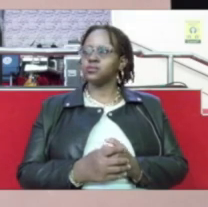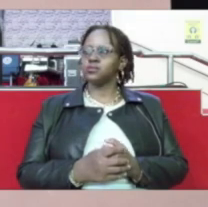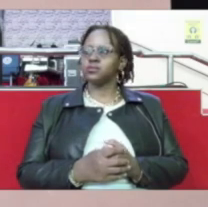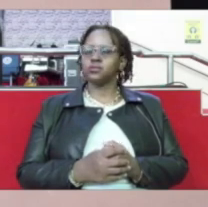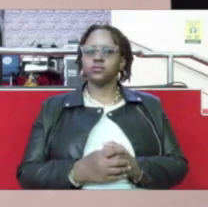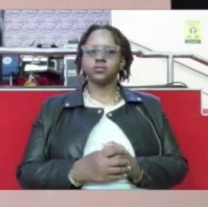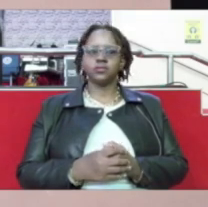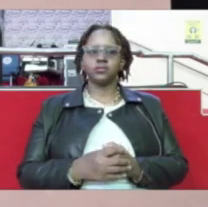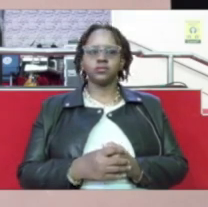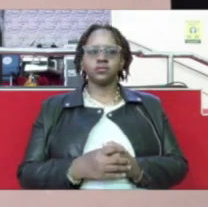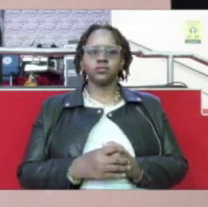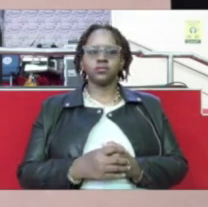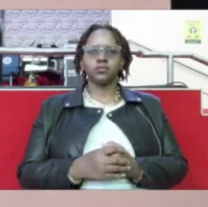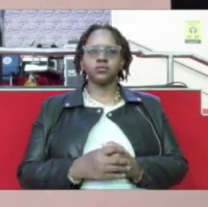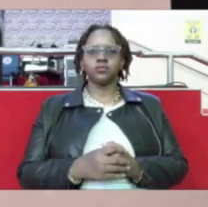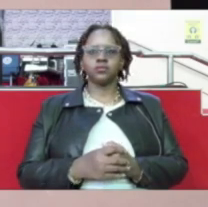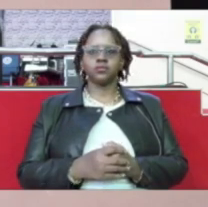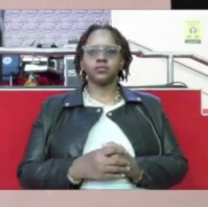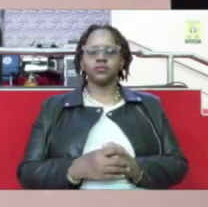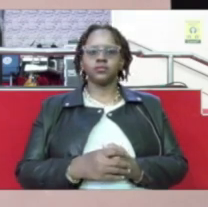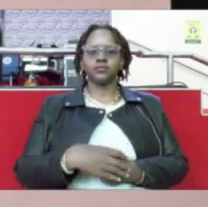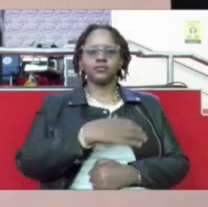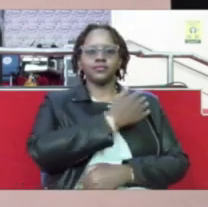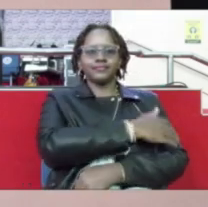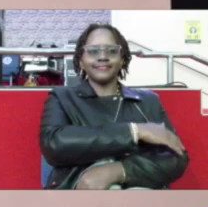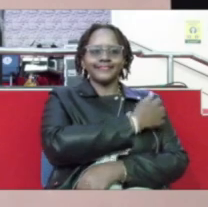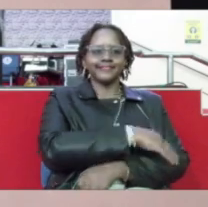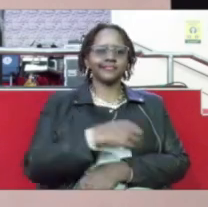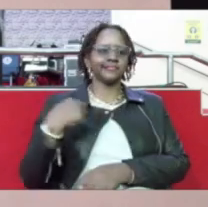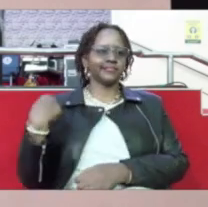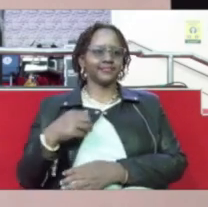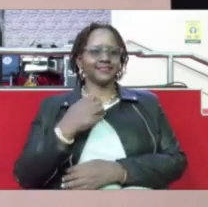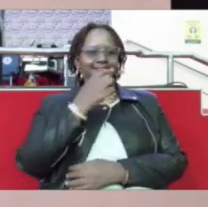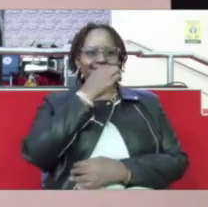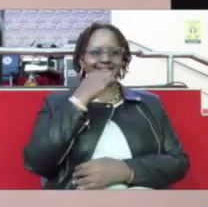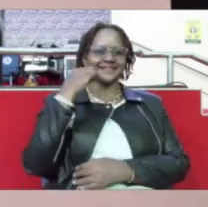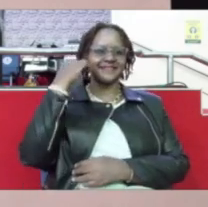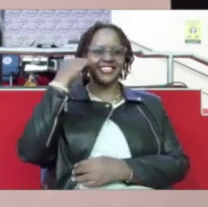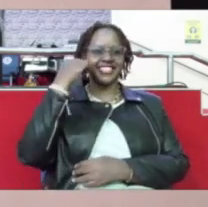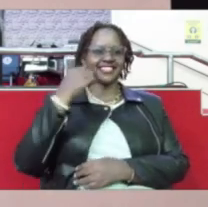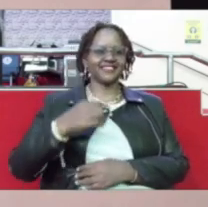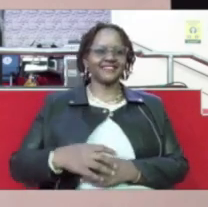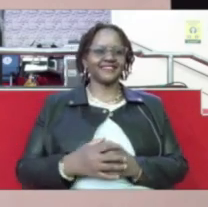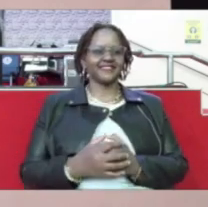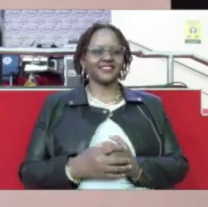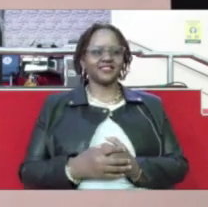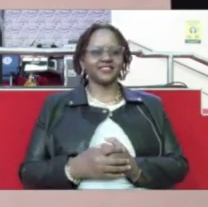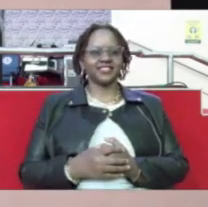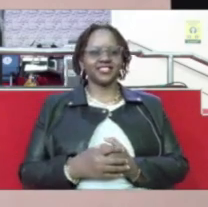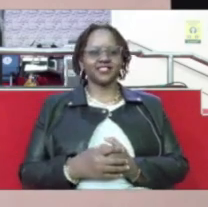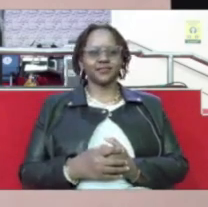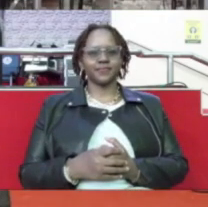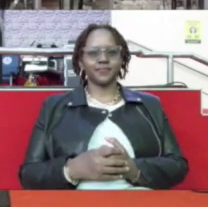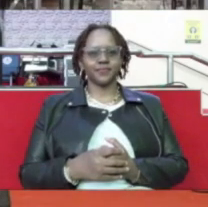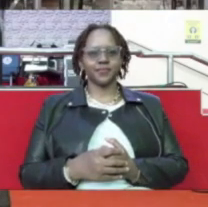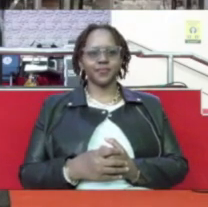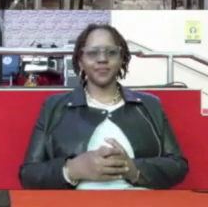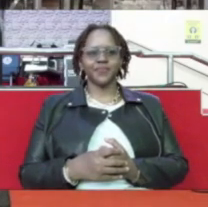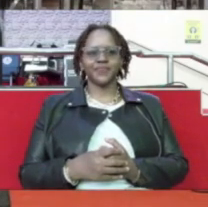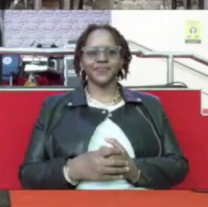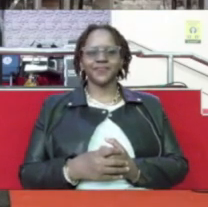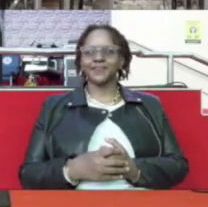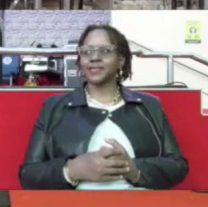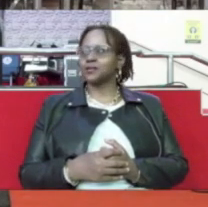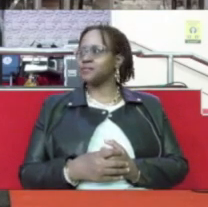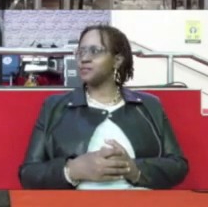can choose to look at your neighbor and give them a smile. Na unaweza angalia jirani yako na ukampe tabasamu. Kila mmoja anaweza peana hiyo. Praise